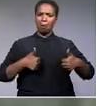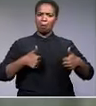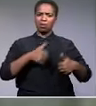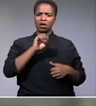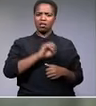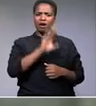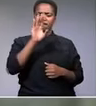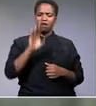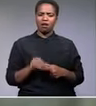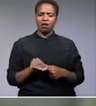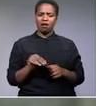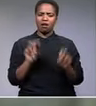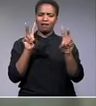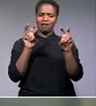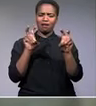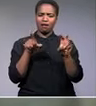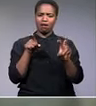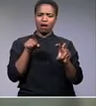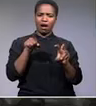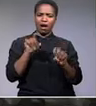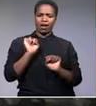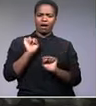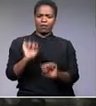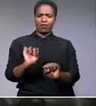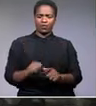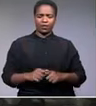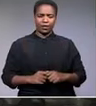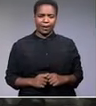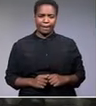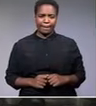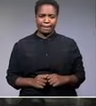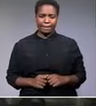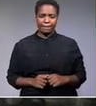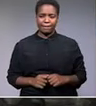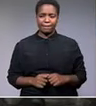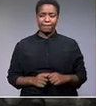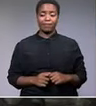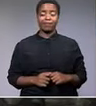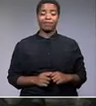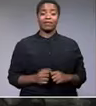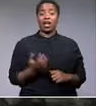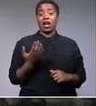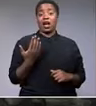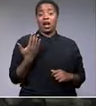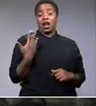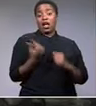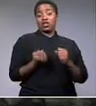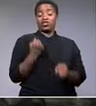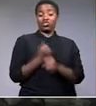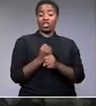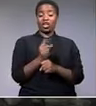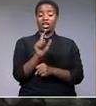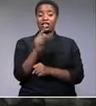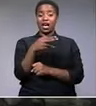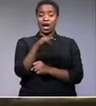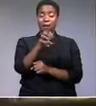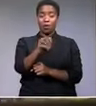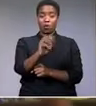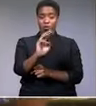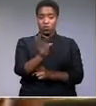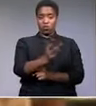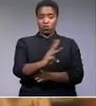African Treasury is their own. This time last year, Anglican Archbishop Thabo Makgopa's message